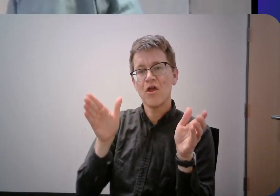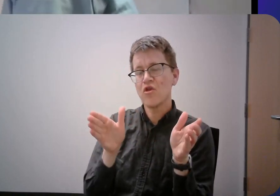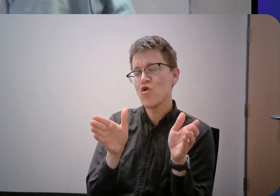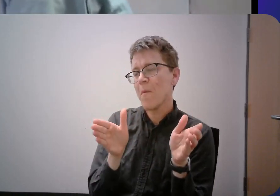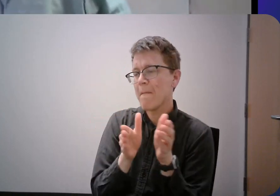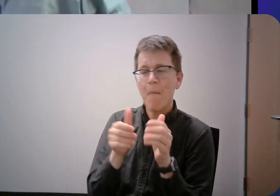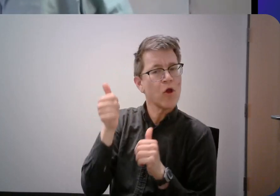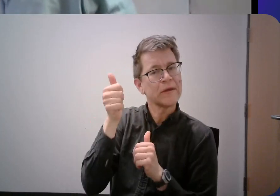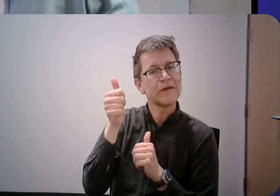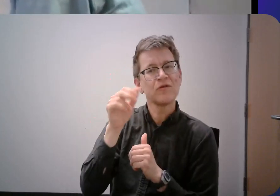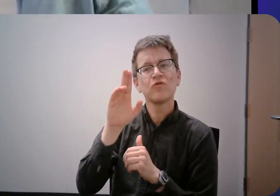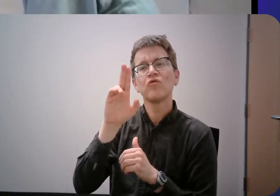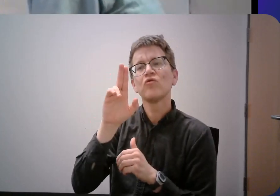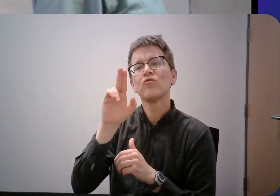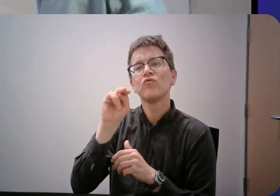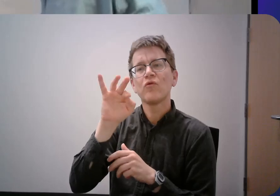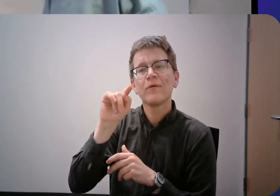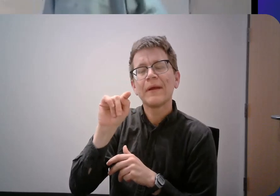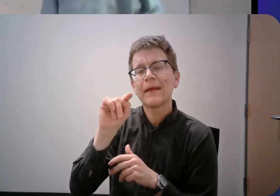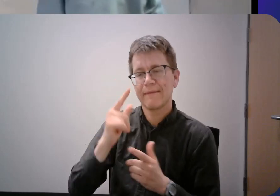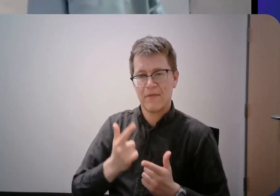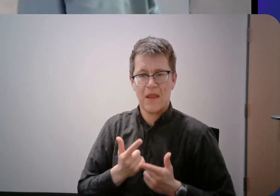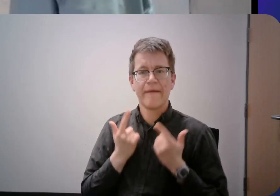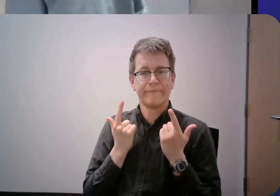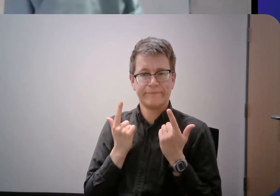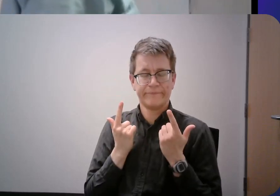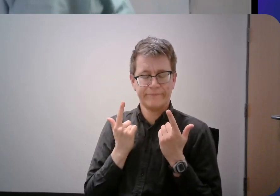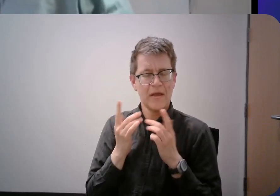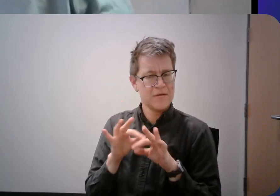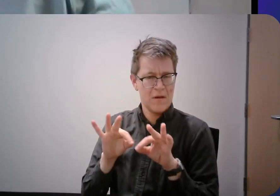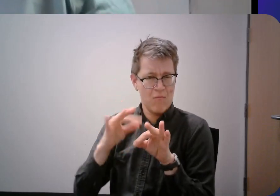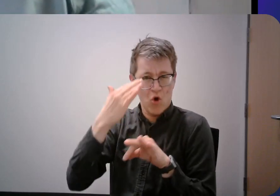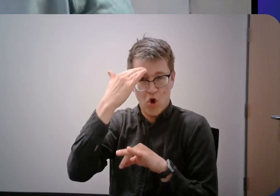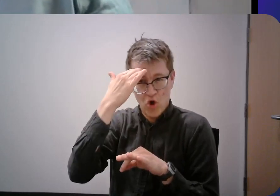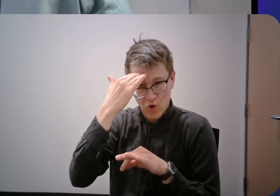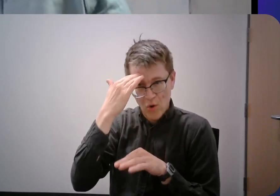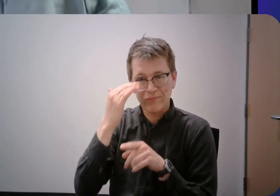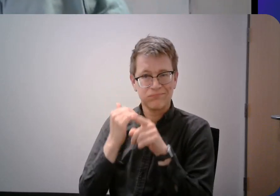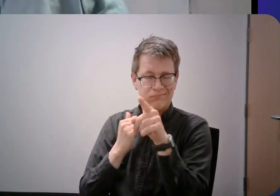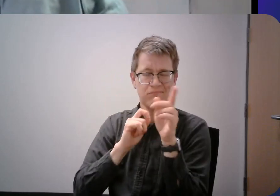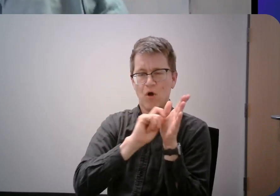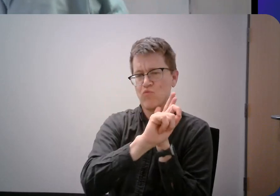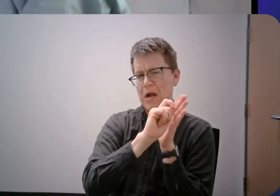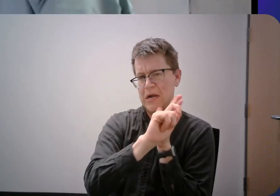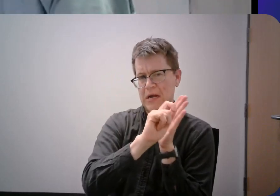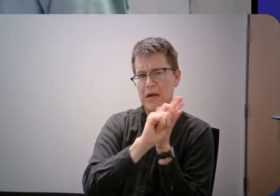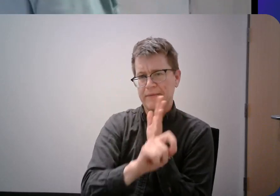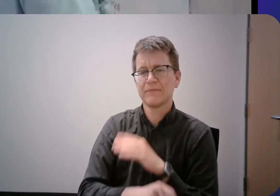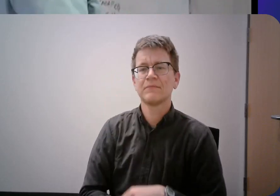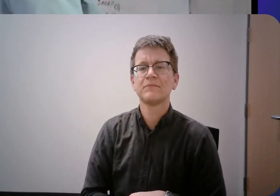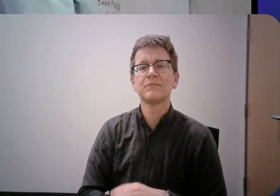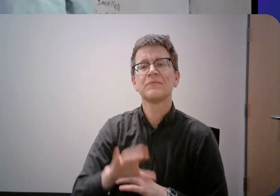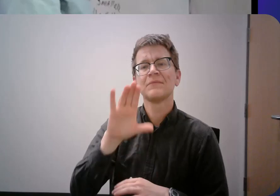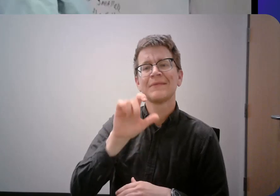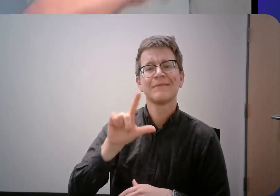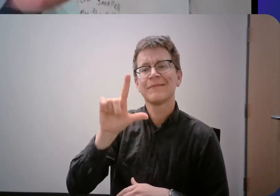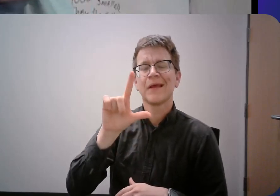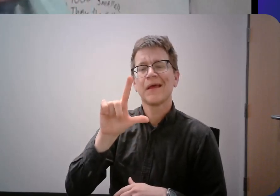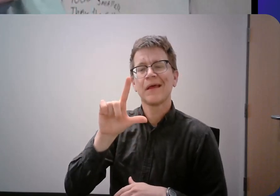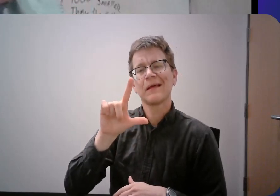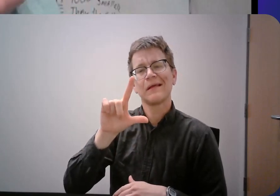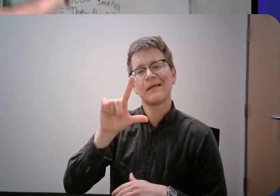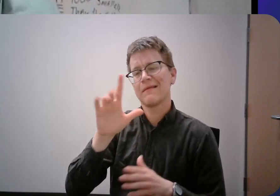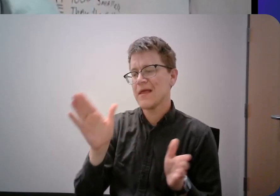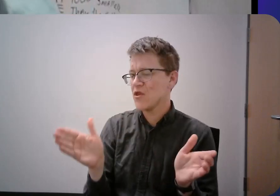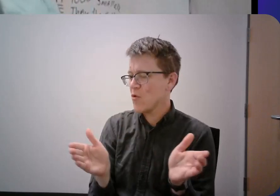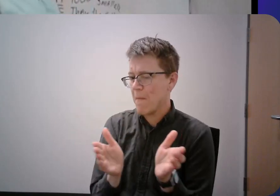There are things that are smaller than the cell, but they're not alive. Now the question becomes, what then is life? And life is made up